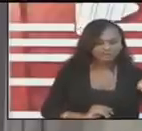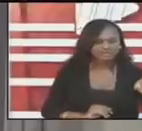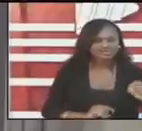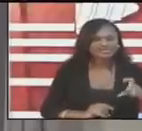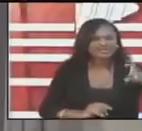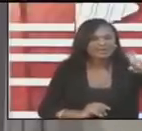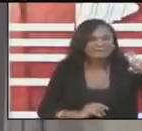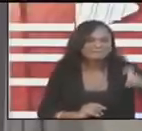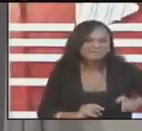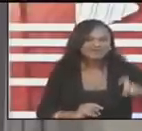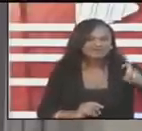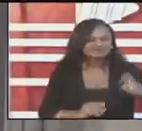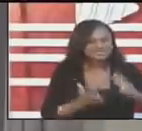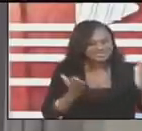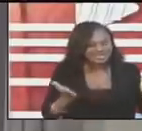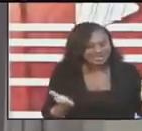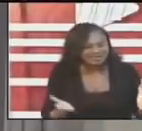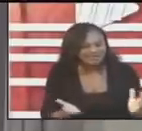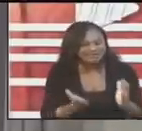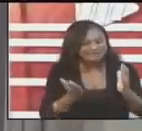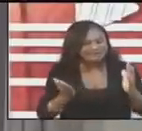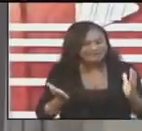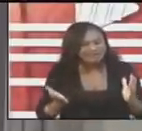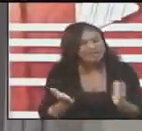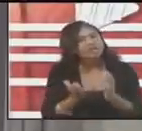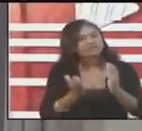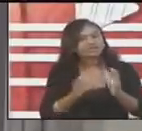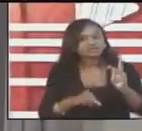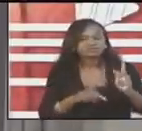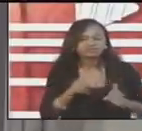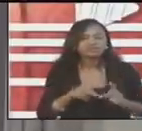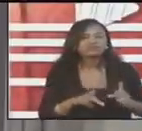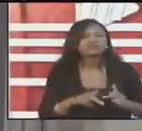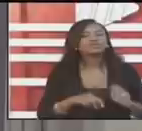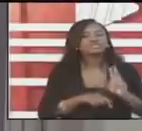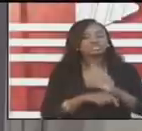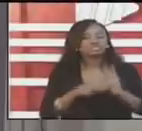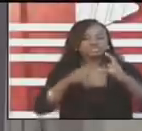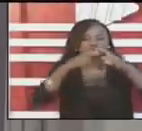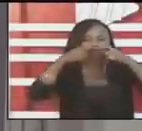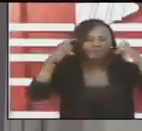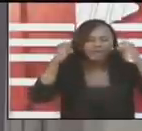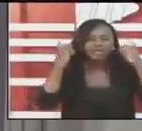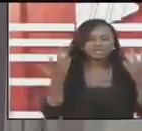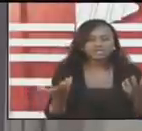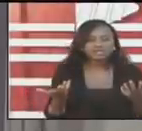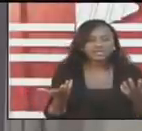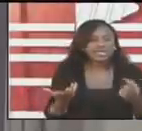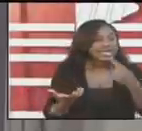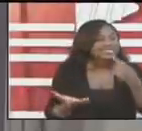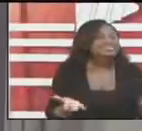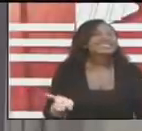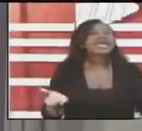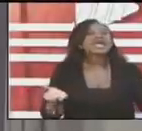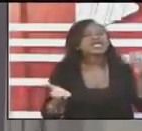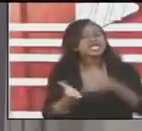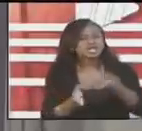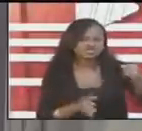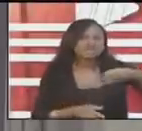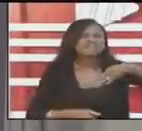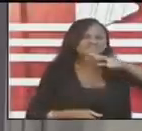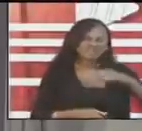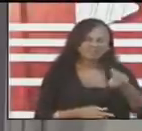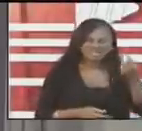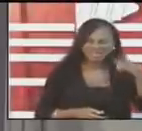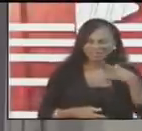opinion leaders leading their industry in wearing masks. The doubles vendors, and I will say it again, you will get fed up of me saying